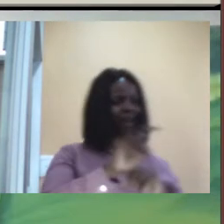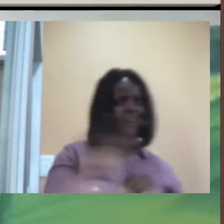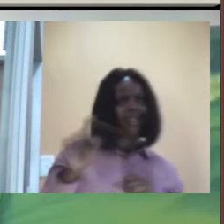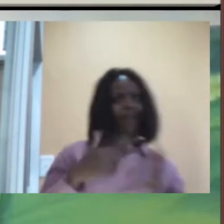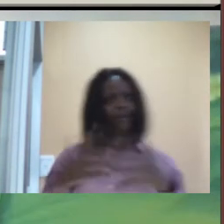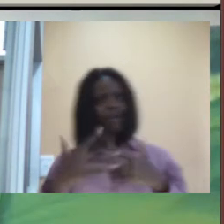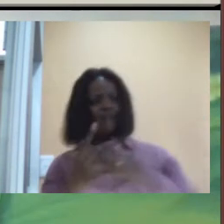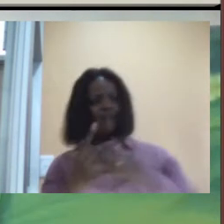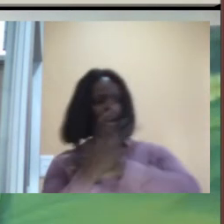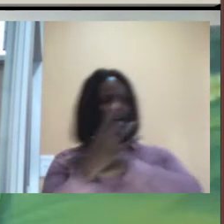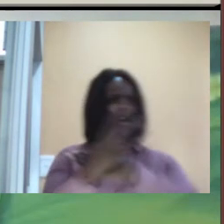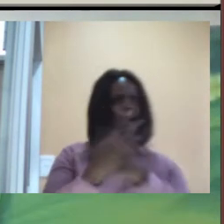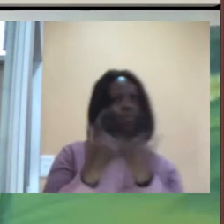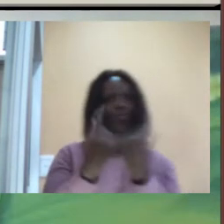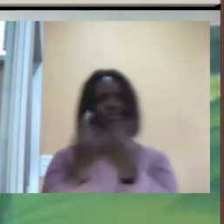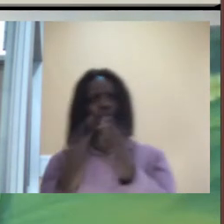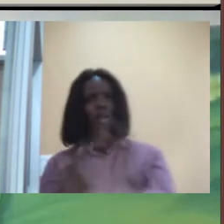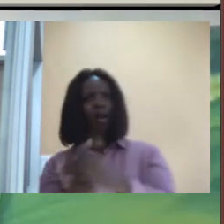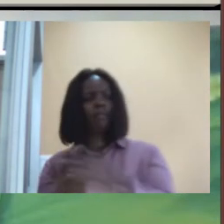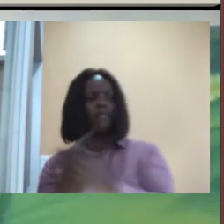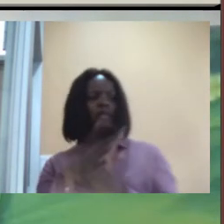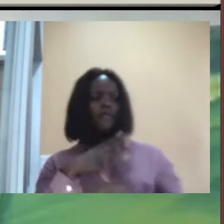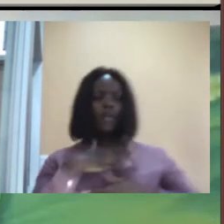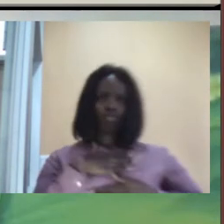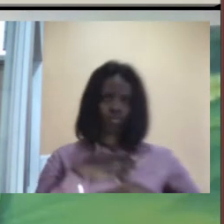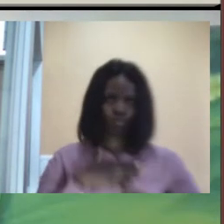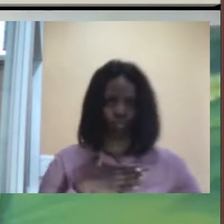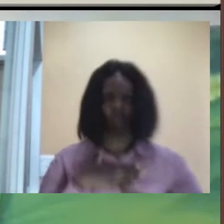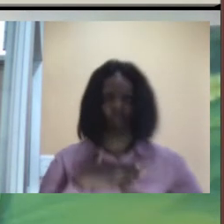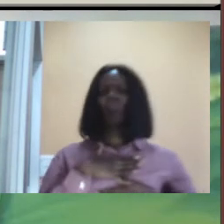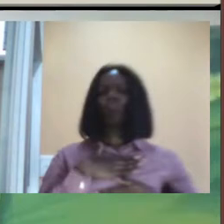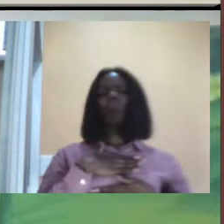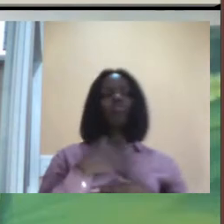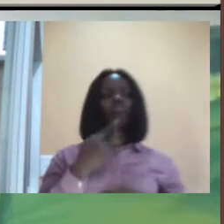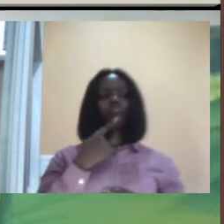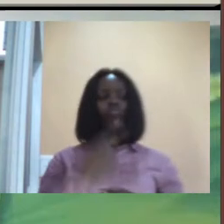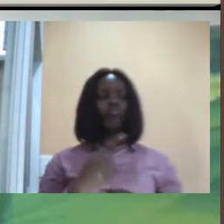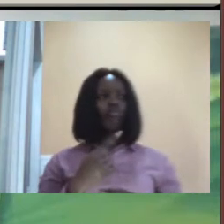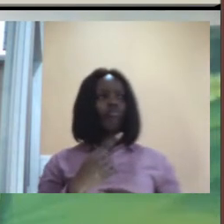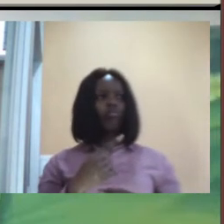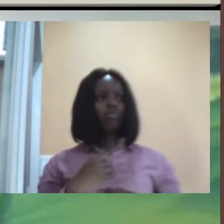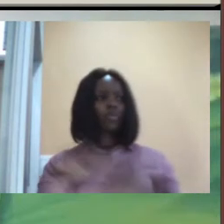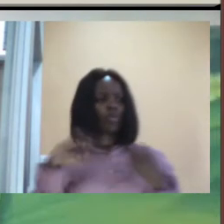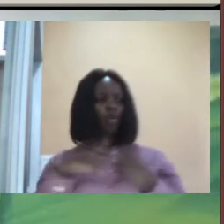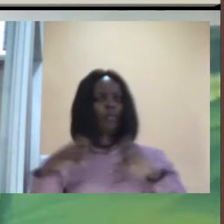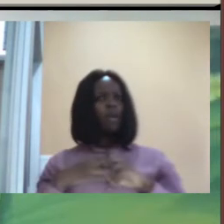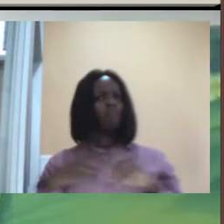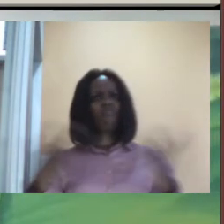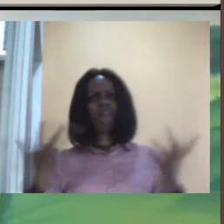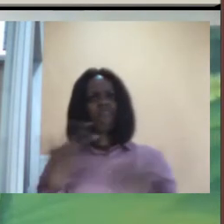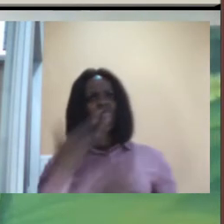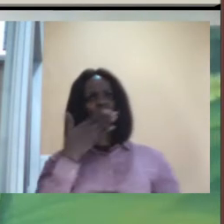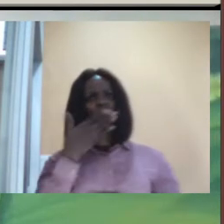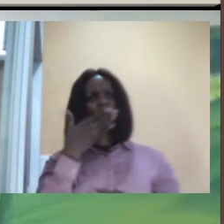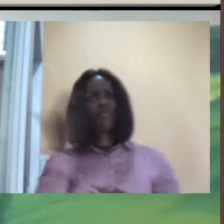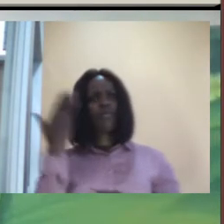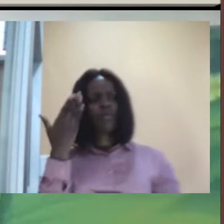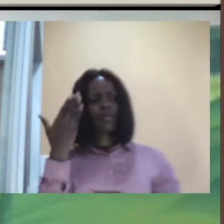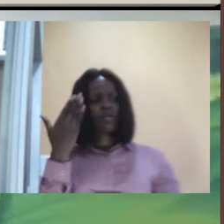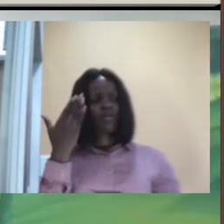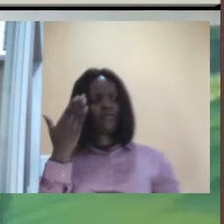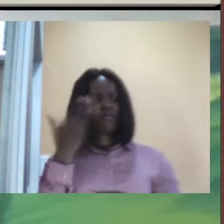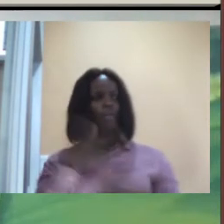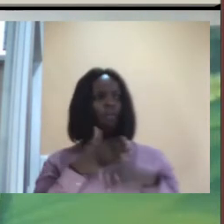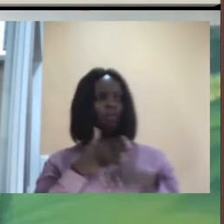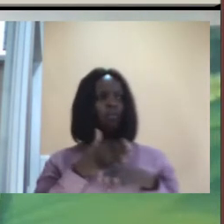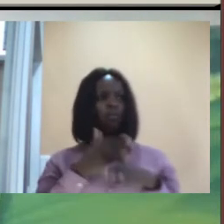this? What is happening with the thing? We really appreciate that. We don't see any snag on such engagement, which